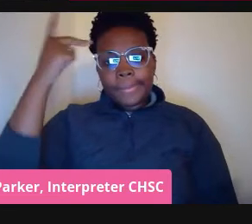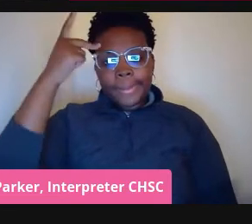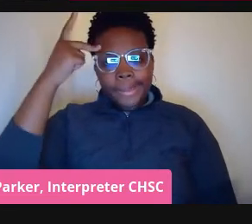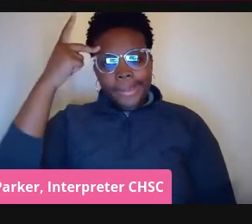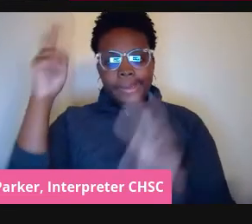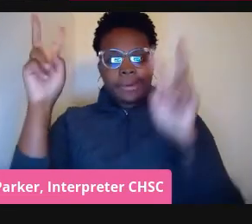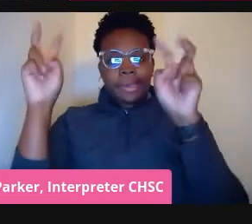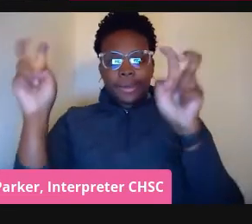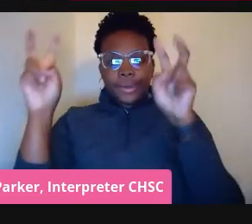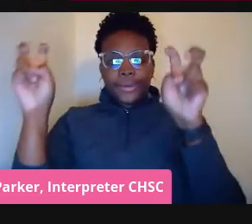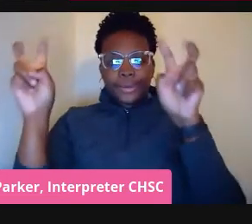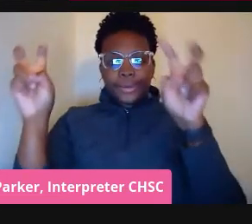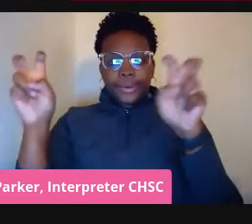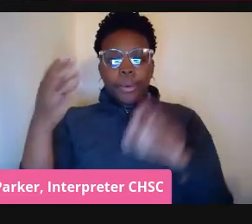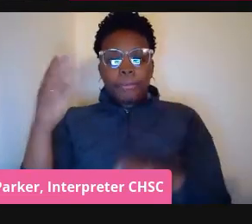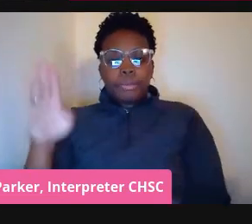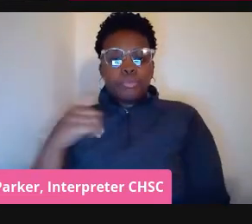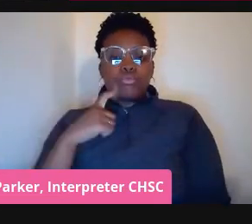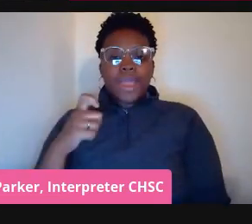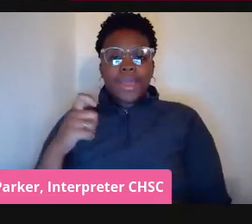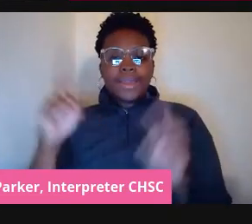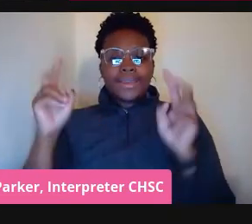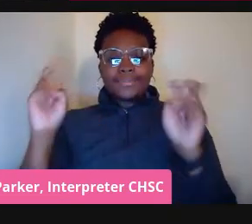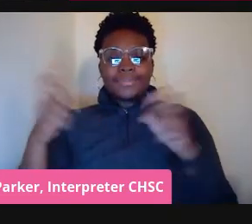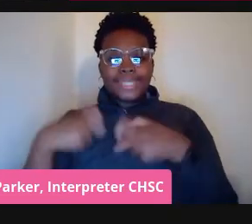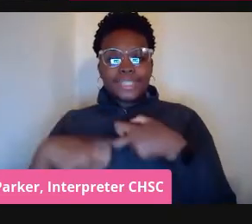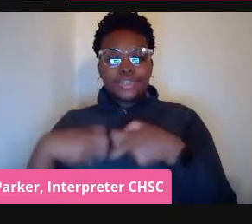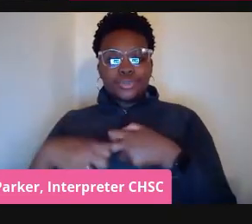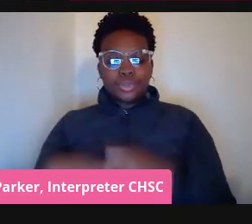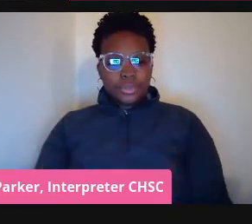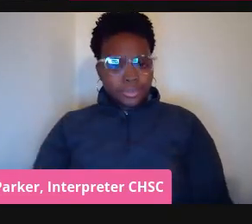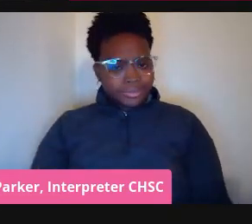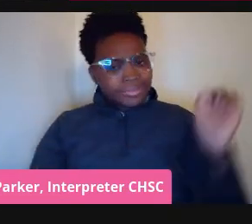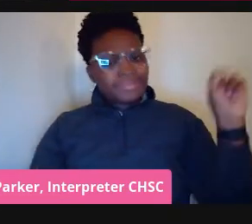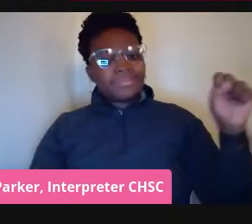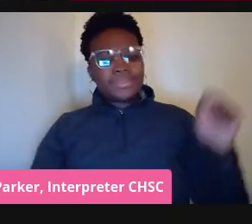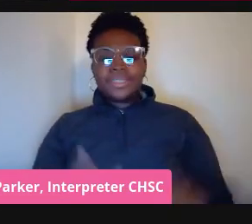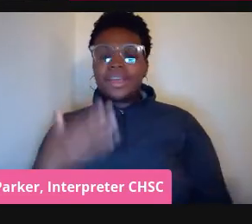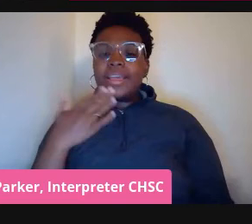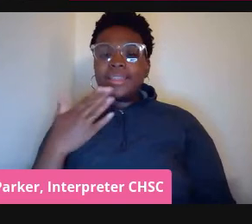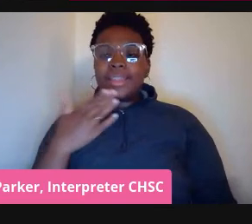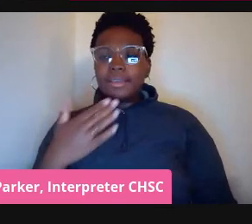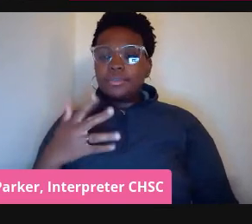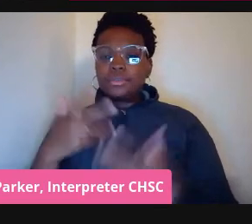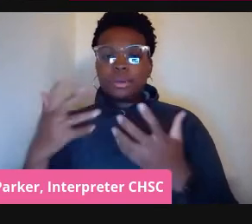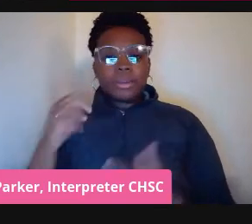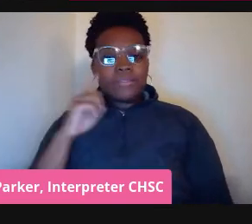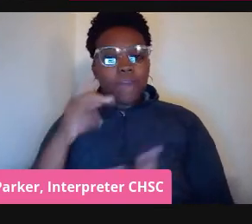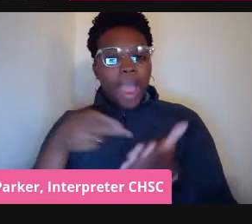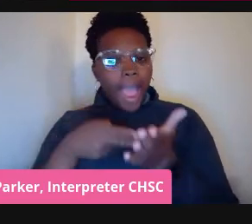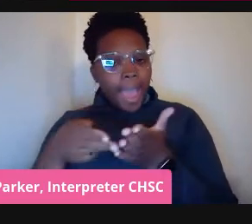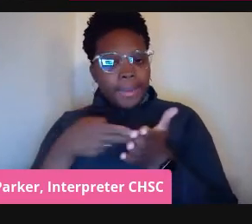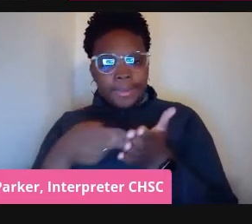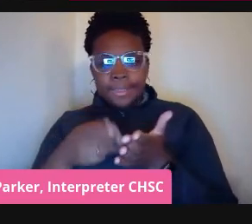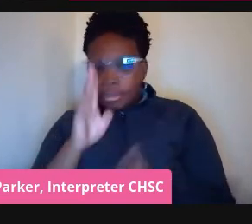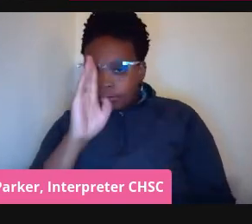know, blue and red issue. So thank absolutely. You. Thank absolutely. You so much for speaking to so honestly about this. I mean, it